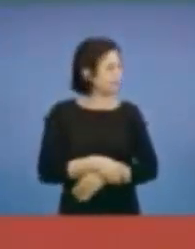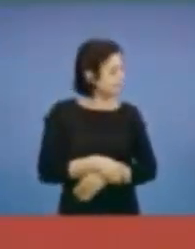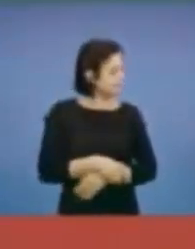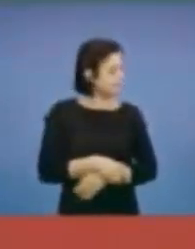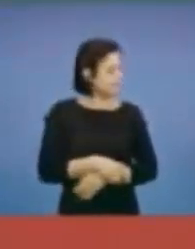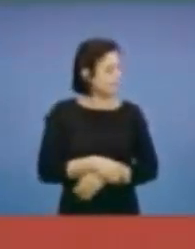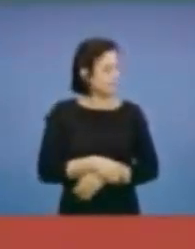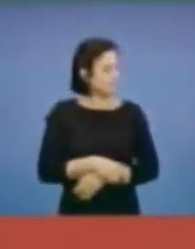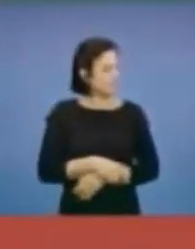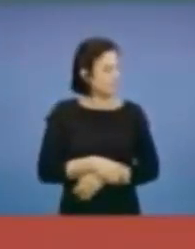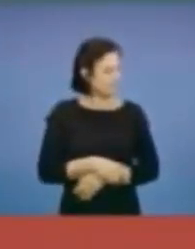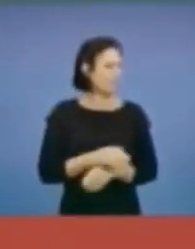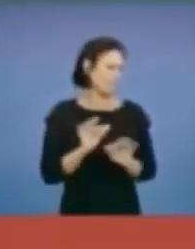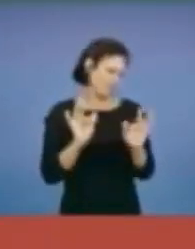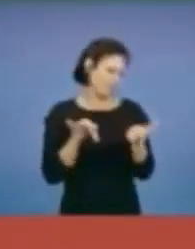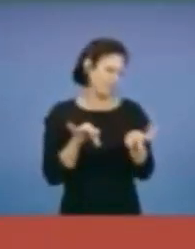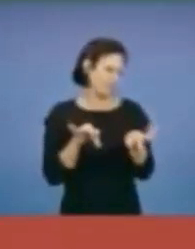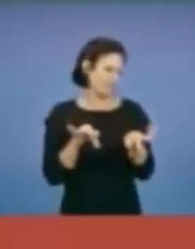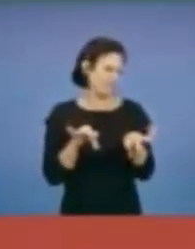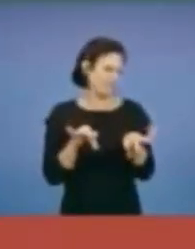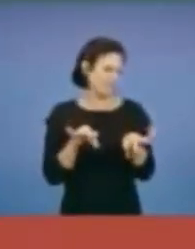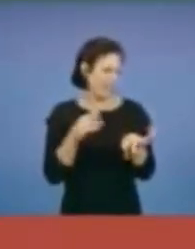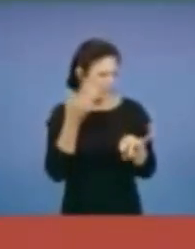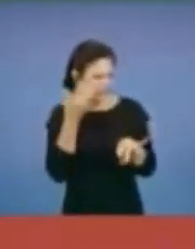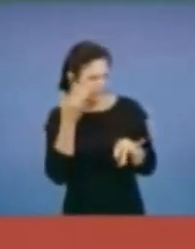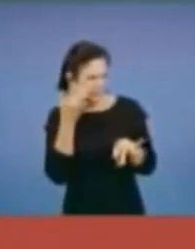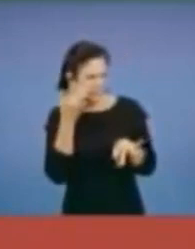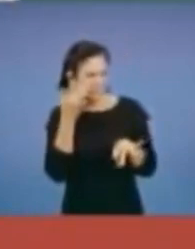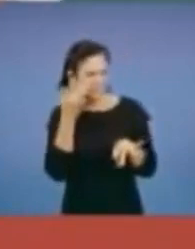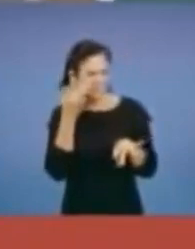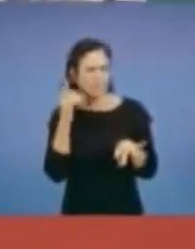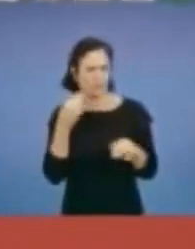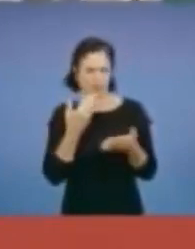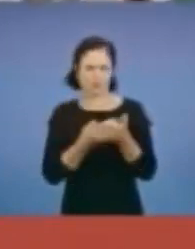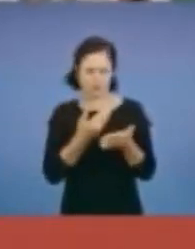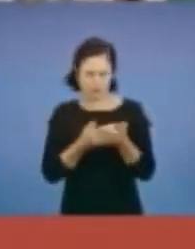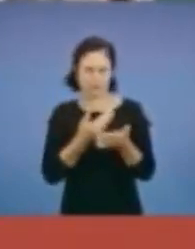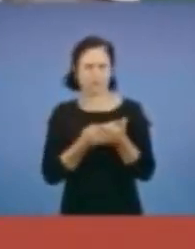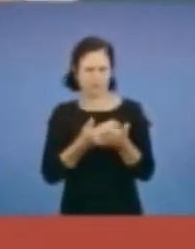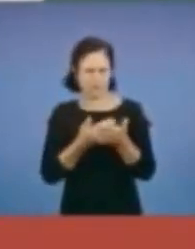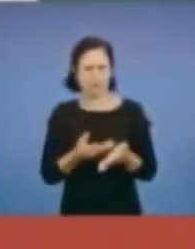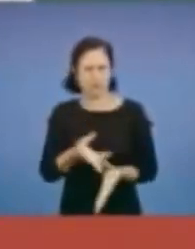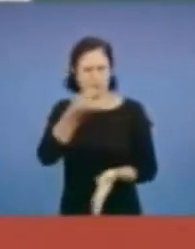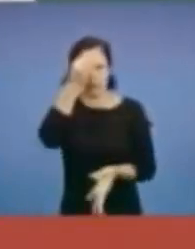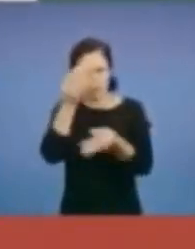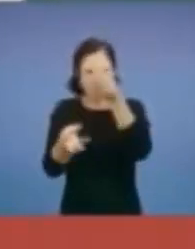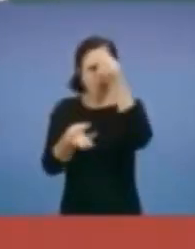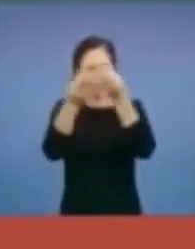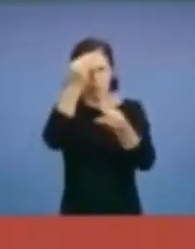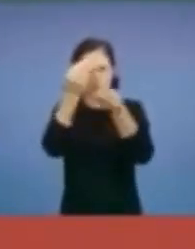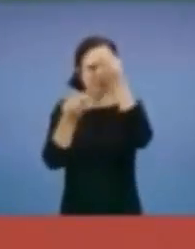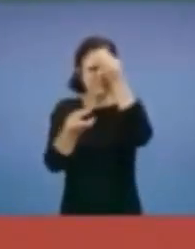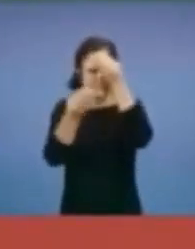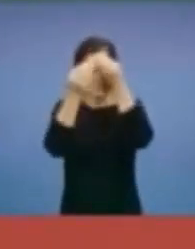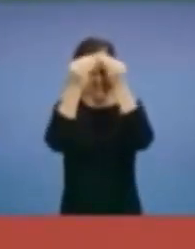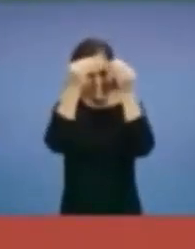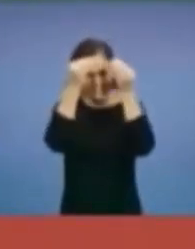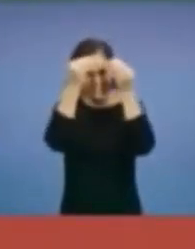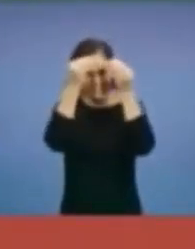in. So now we came to a certain point for your understanding,